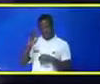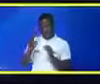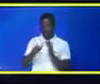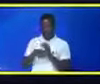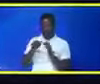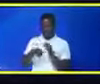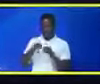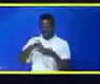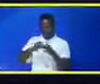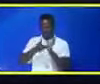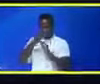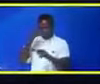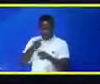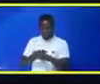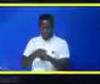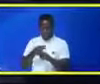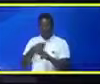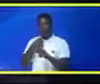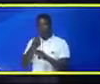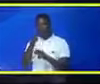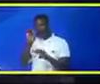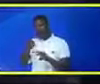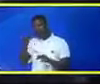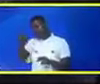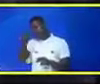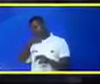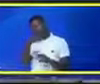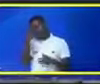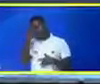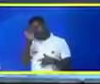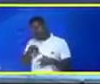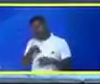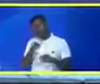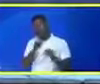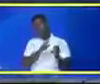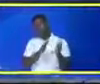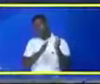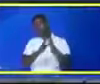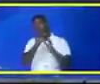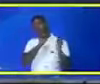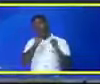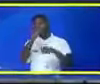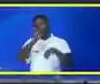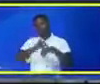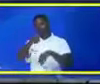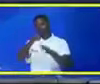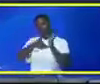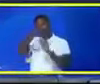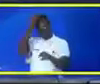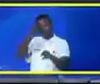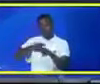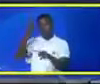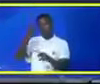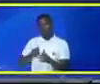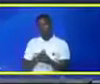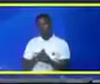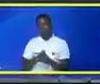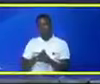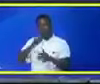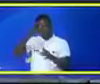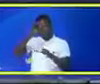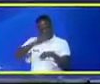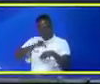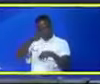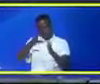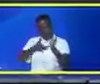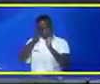in the name of Jesus, I'm speaking to you right now. May the power of God touch you right where you are. Touch you right where